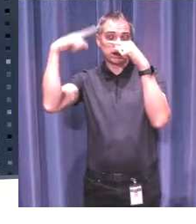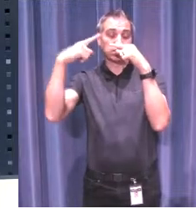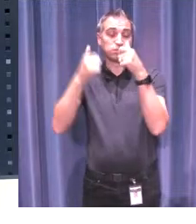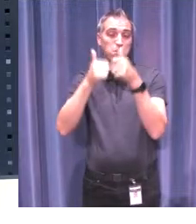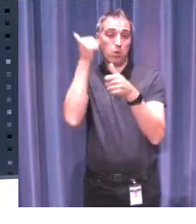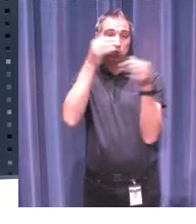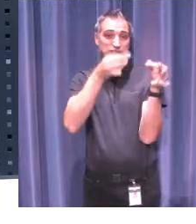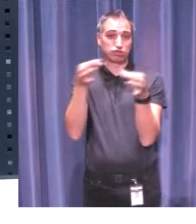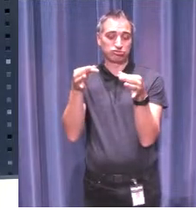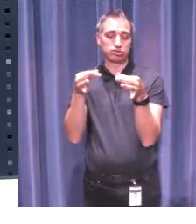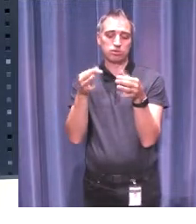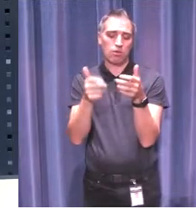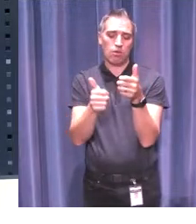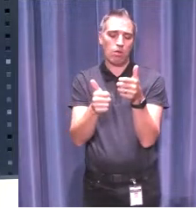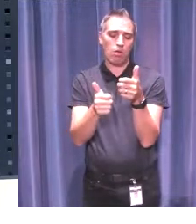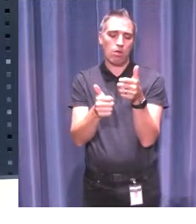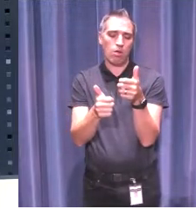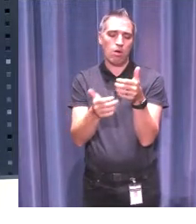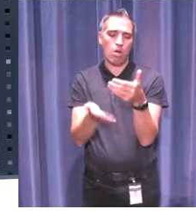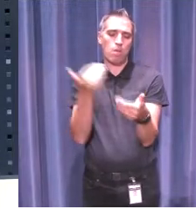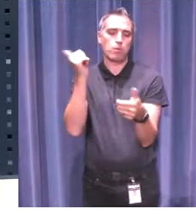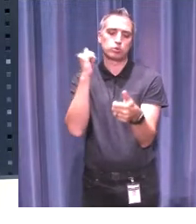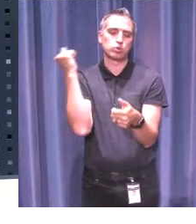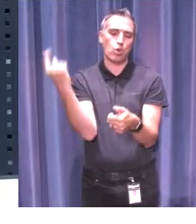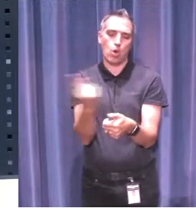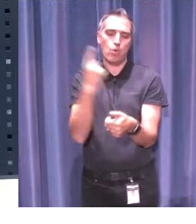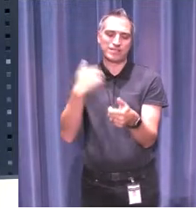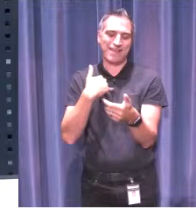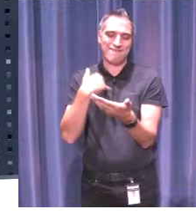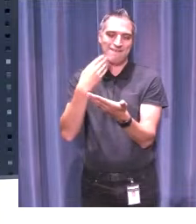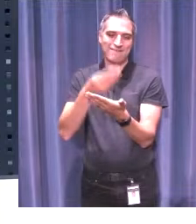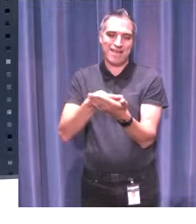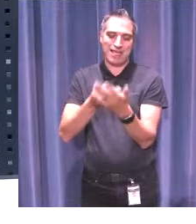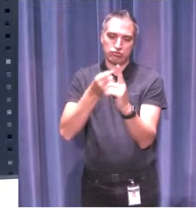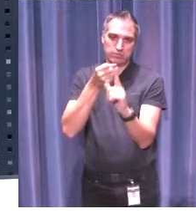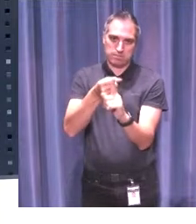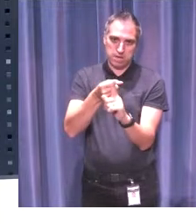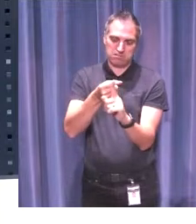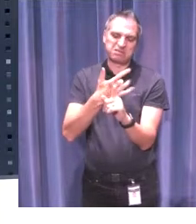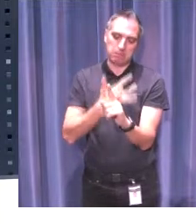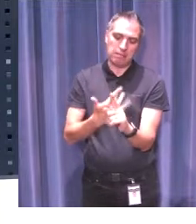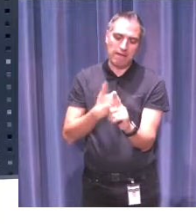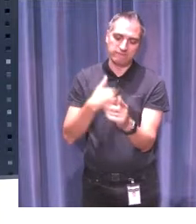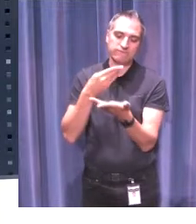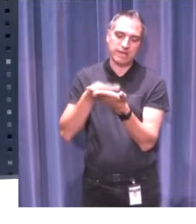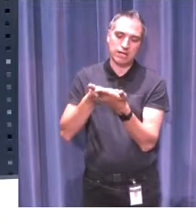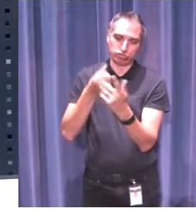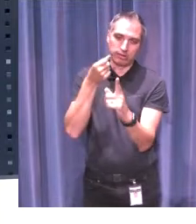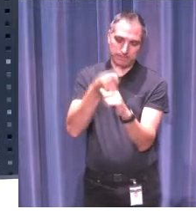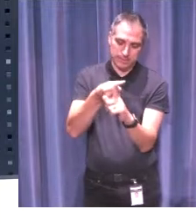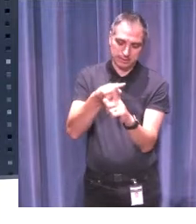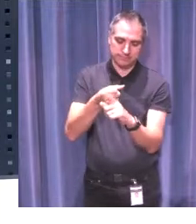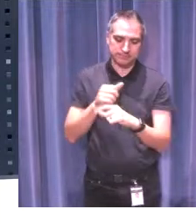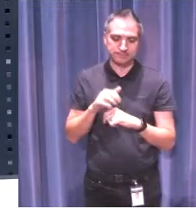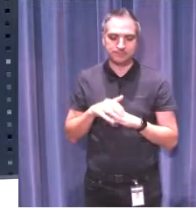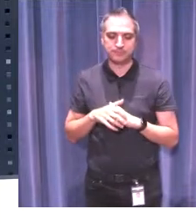a financial impact. Typically, there's a financial impact. And